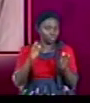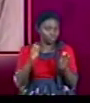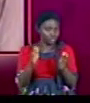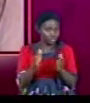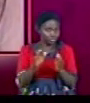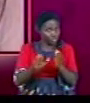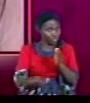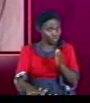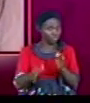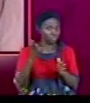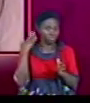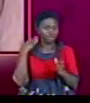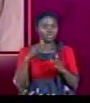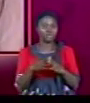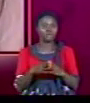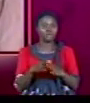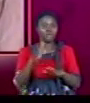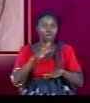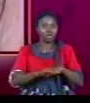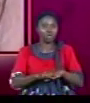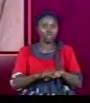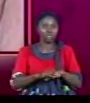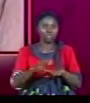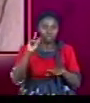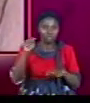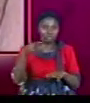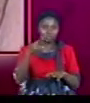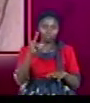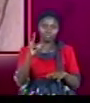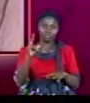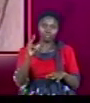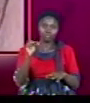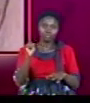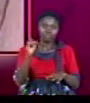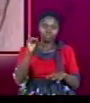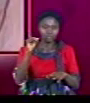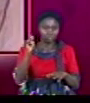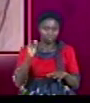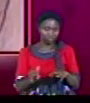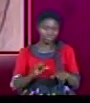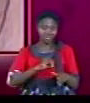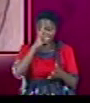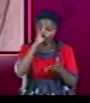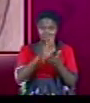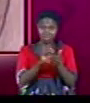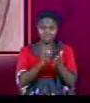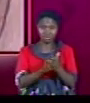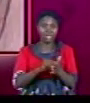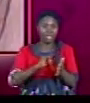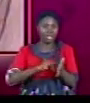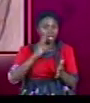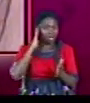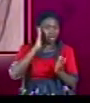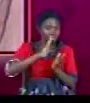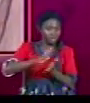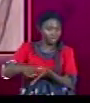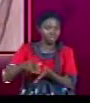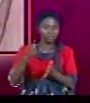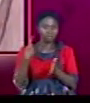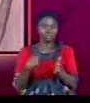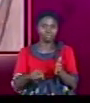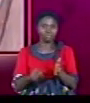on Thursday, I'm just believing God that I will leave crutches. Then I will use my two legs to walk. So